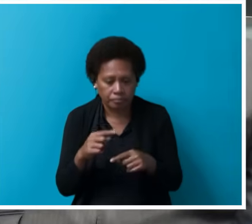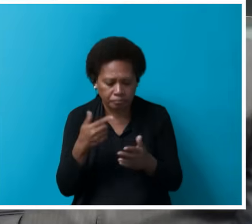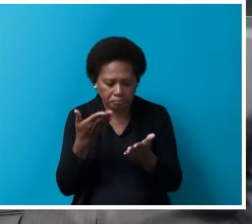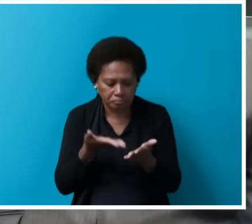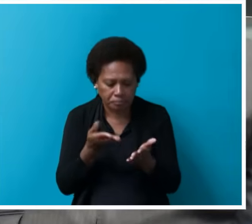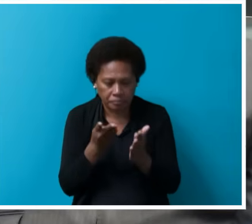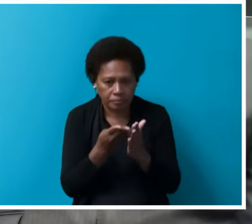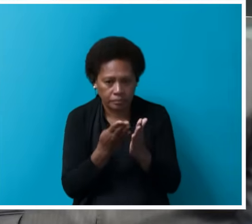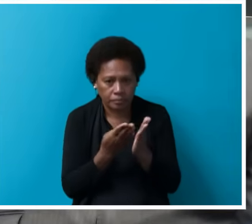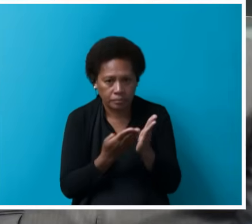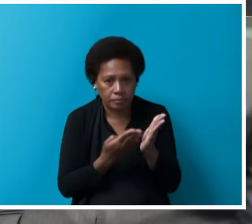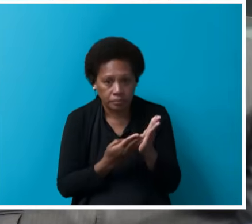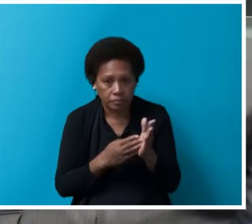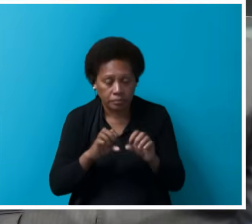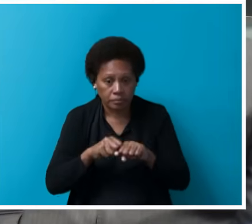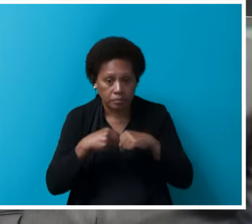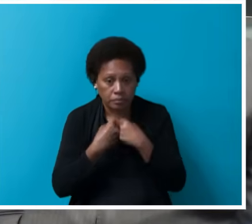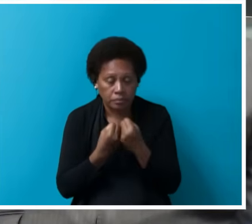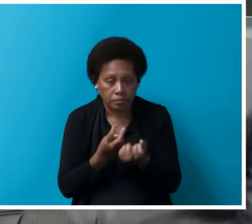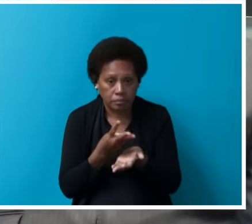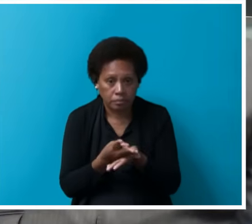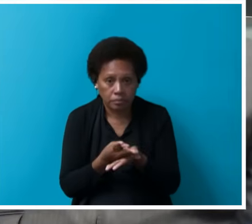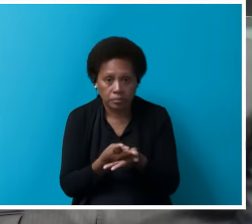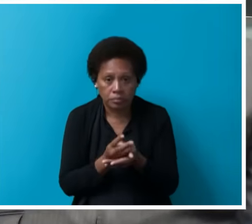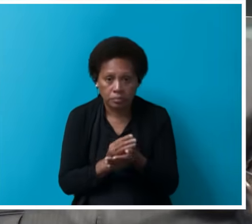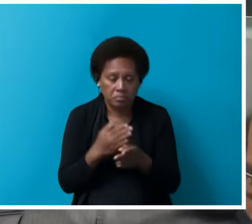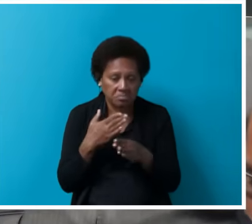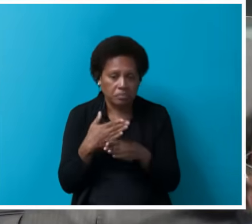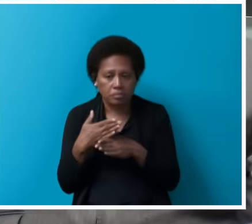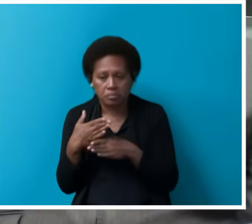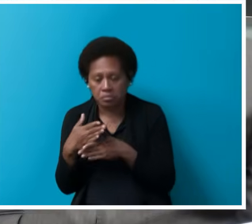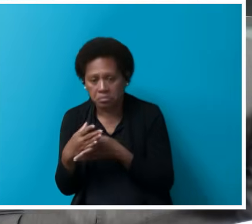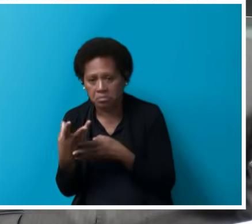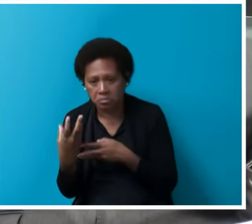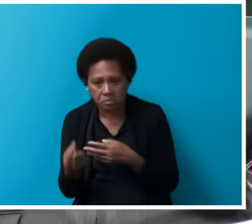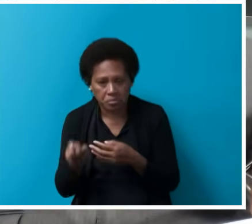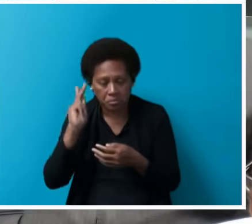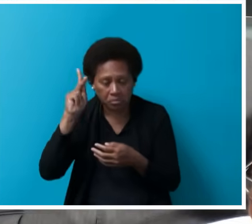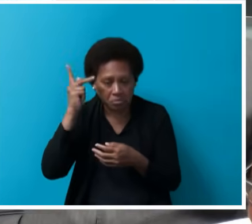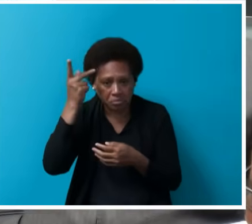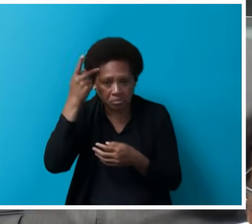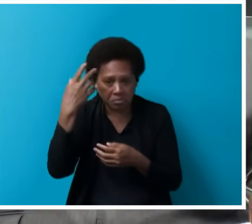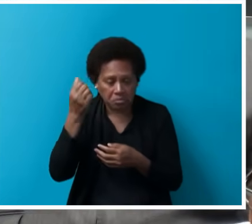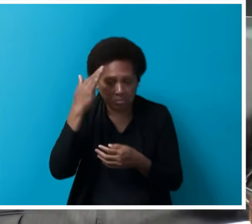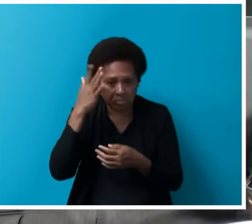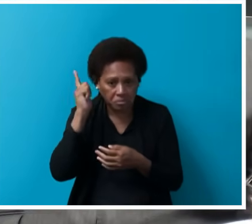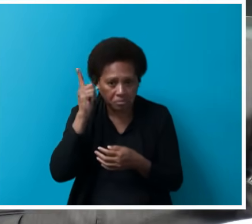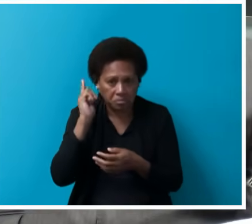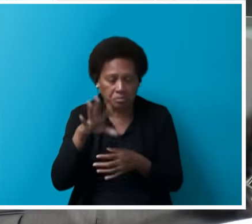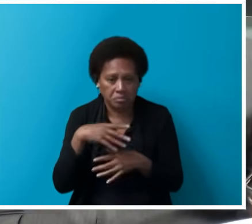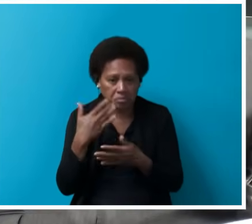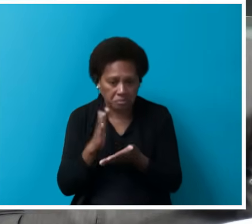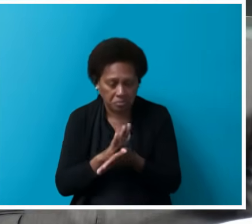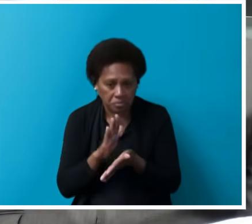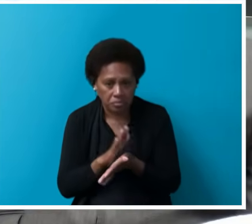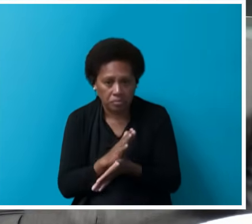The social welfare recipients are happy. The workers are happy. The principals are happy. The head teachers are happy. The businessmen are